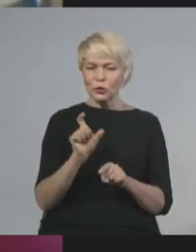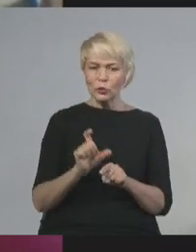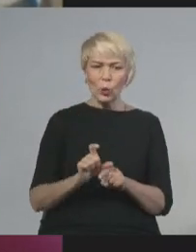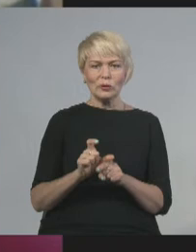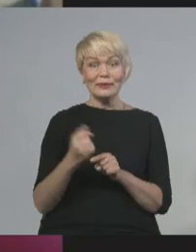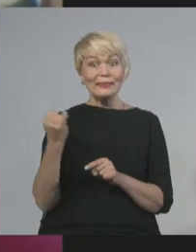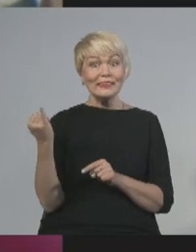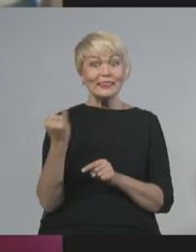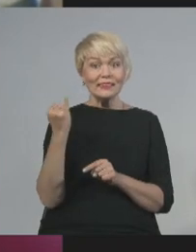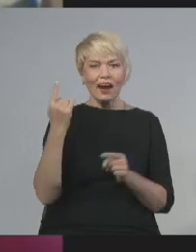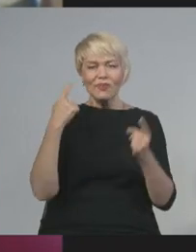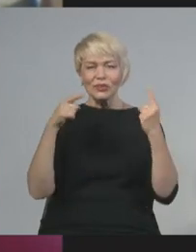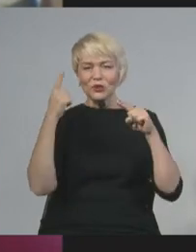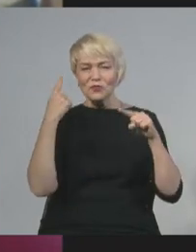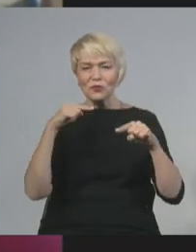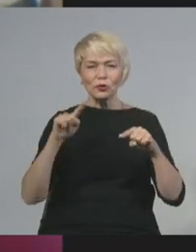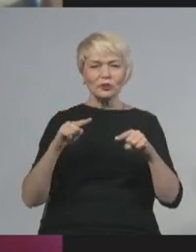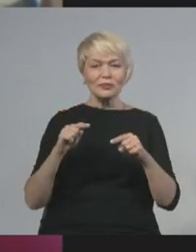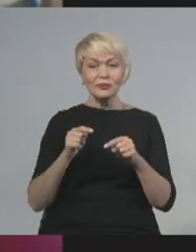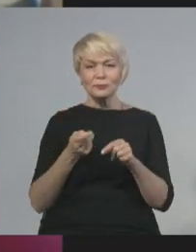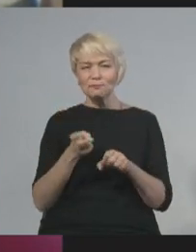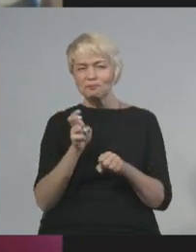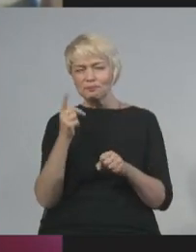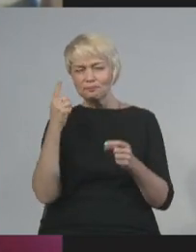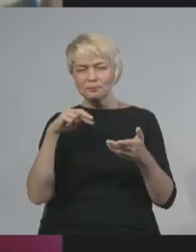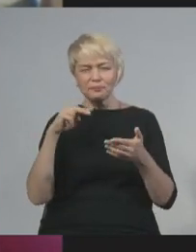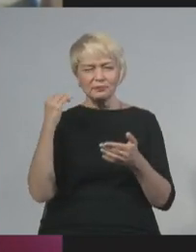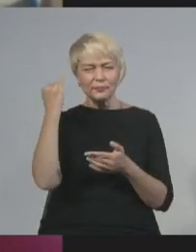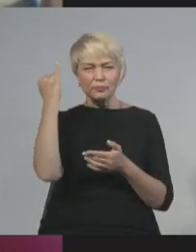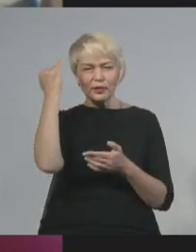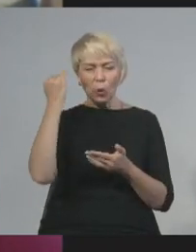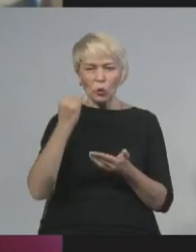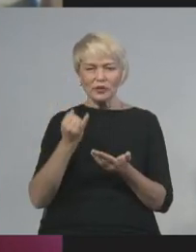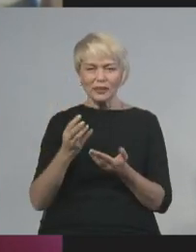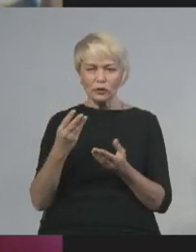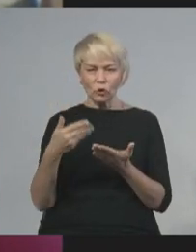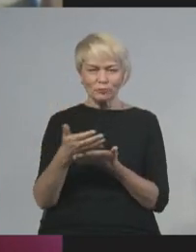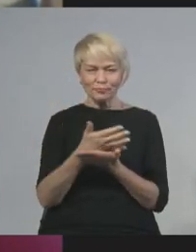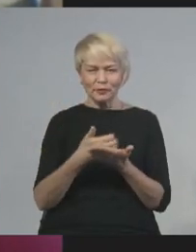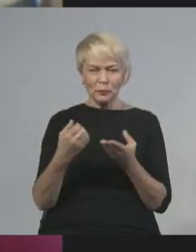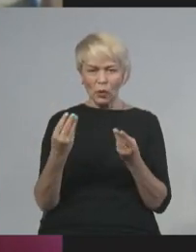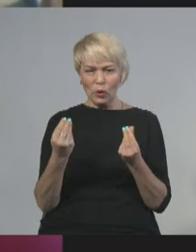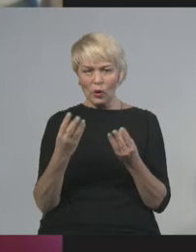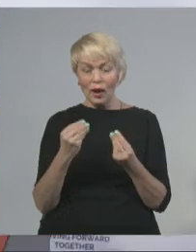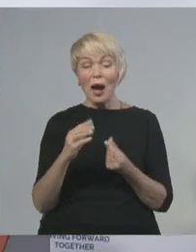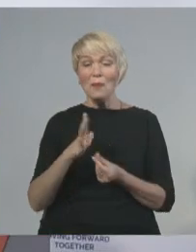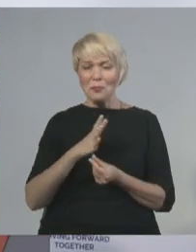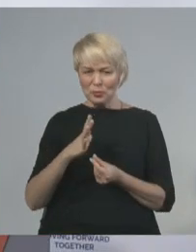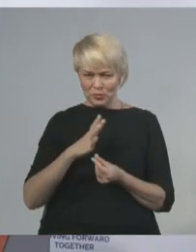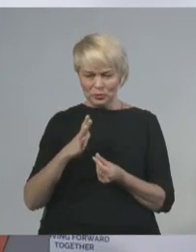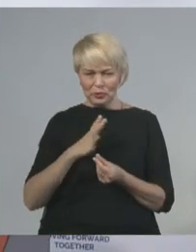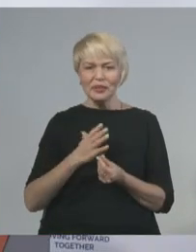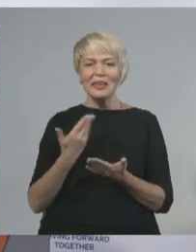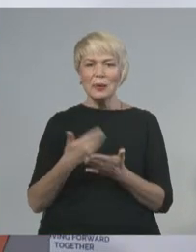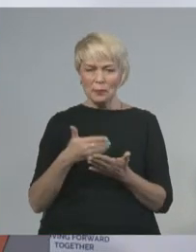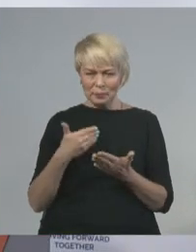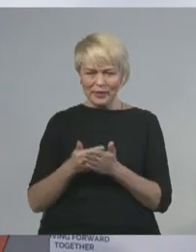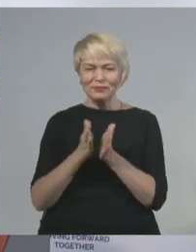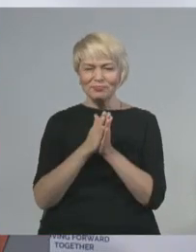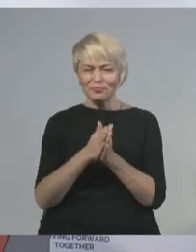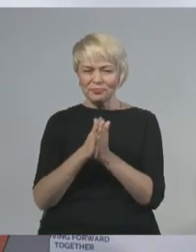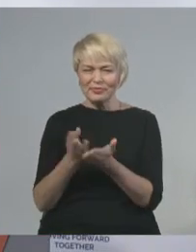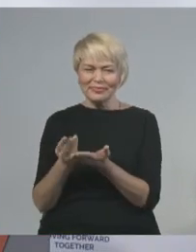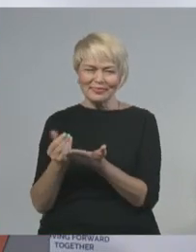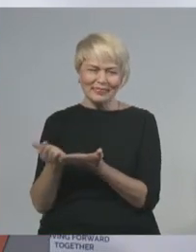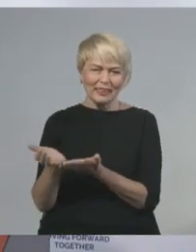answer well there were examples of crowdfunding also in sweden but again we are a bit of a